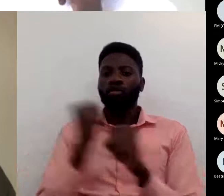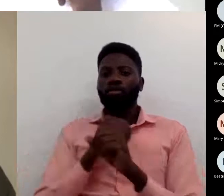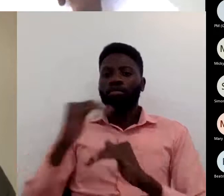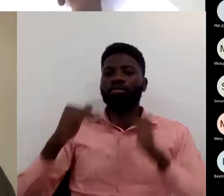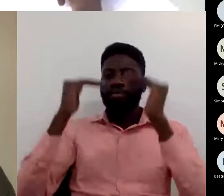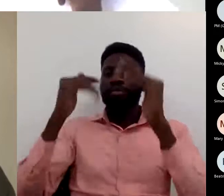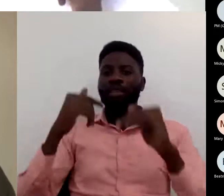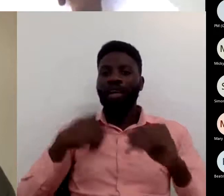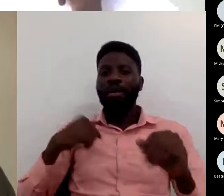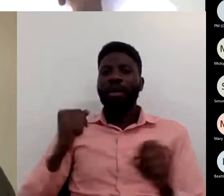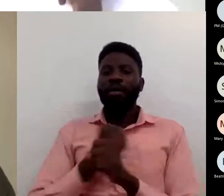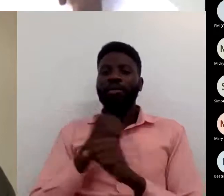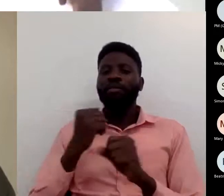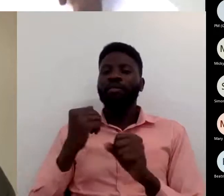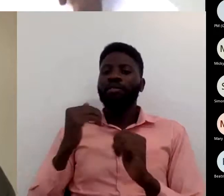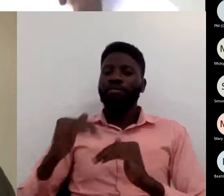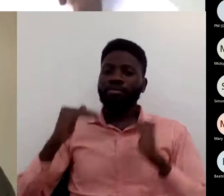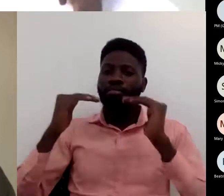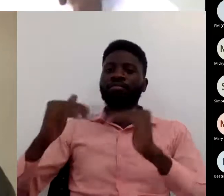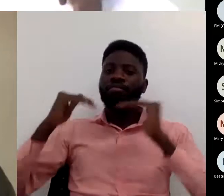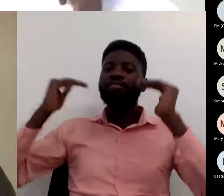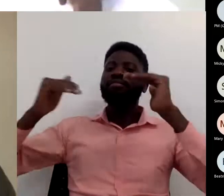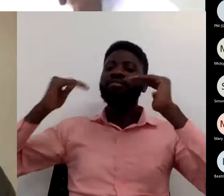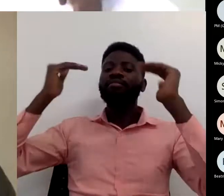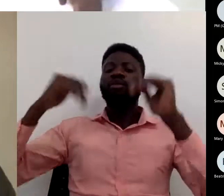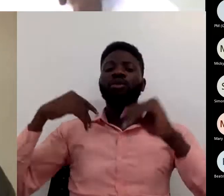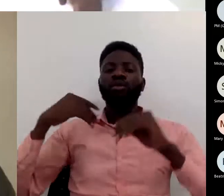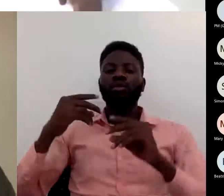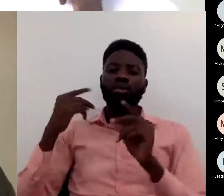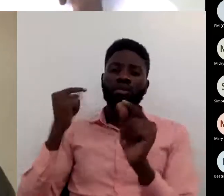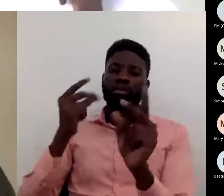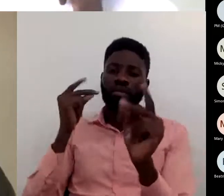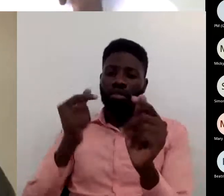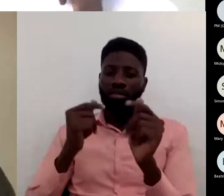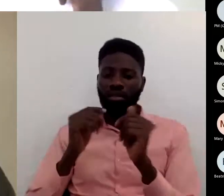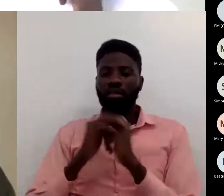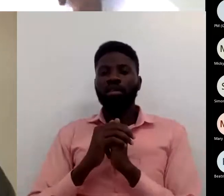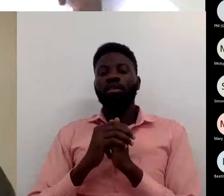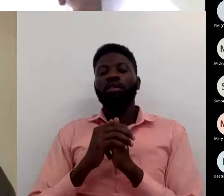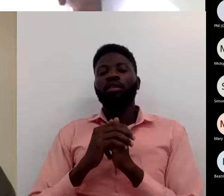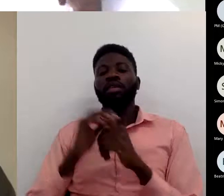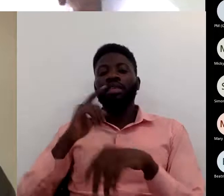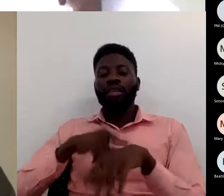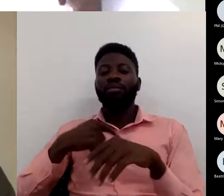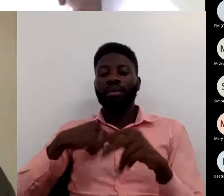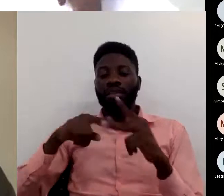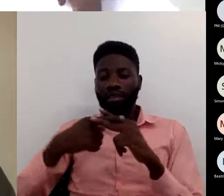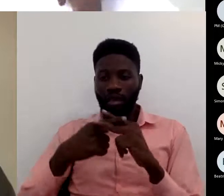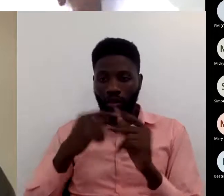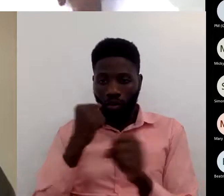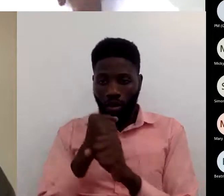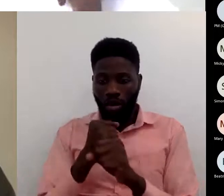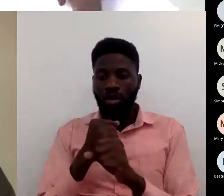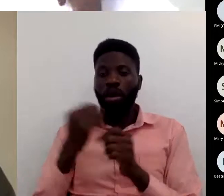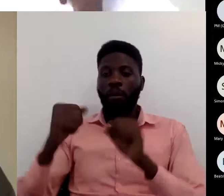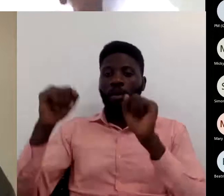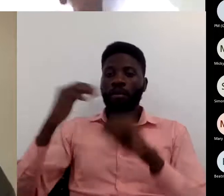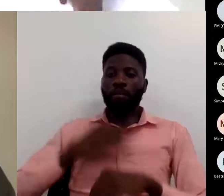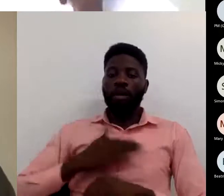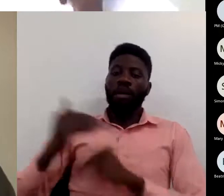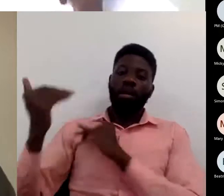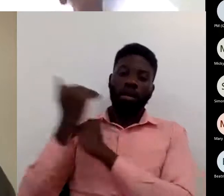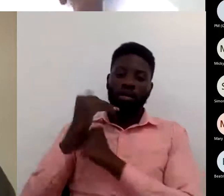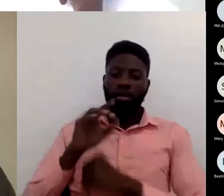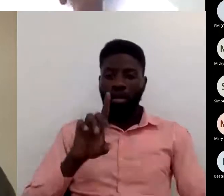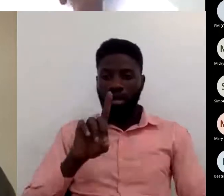One of the things that happened when I started my career was a boss of mine told me that, David, don't look